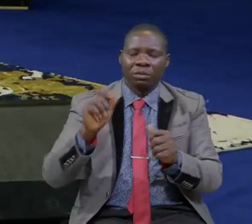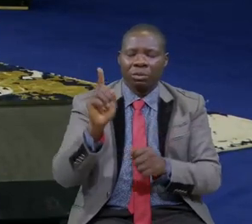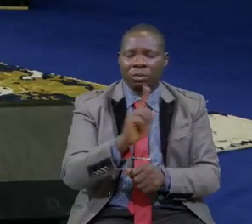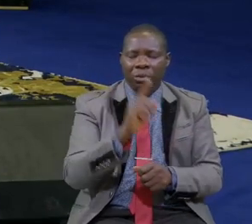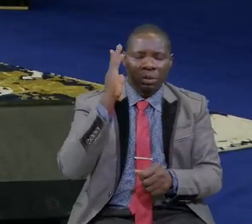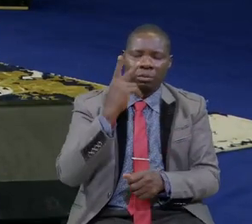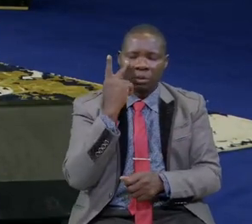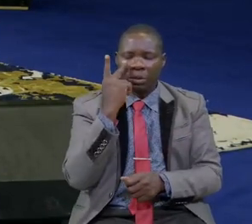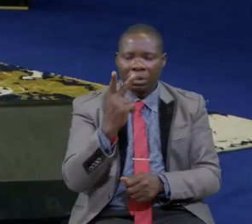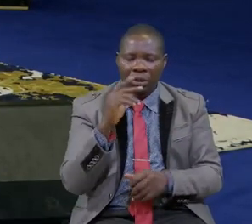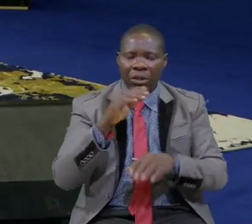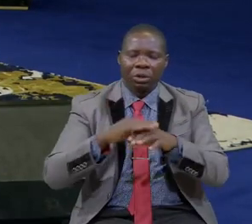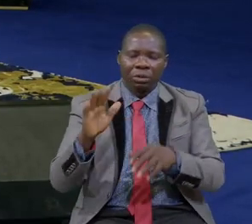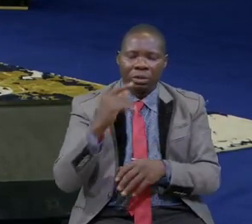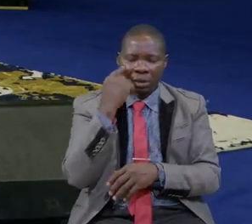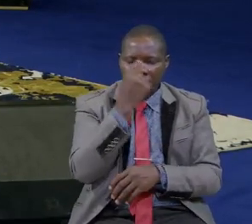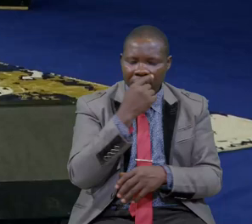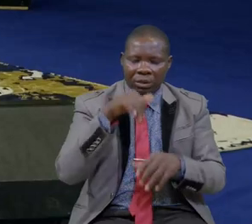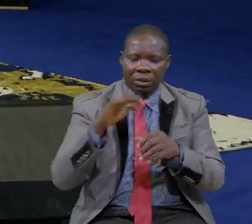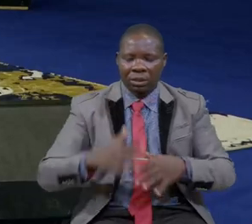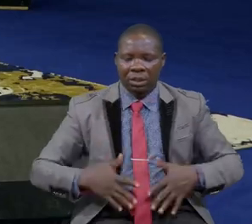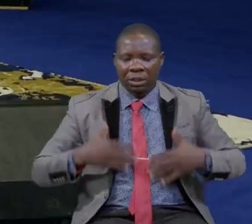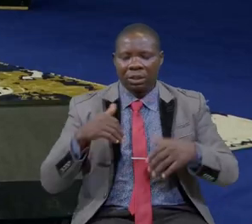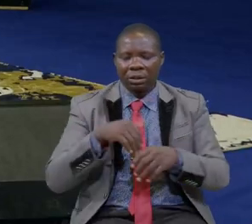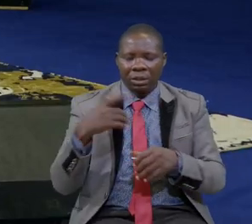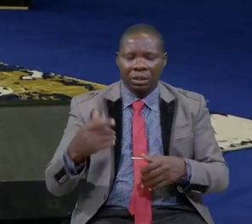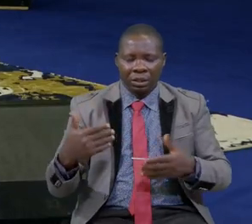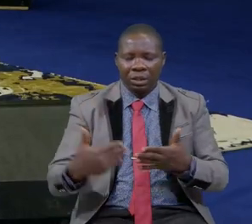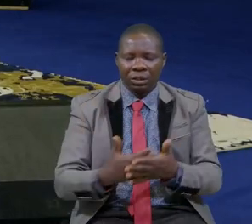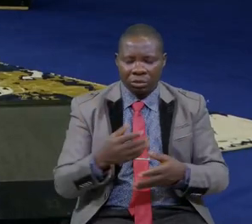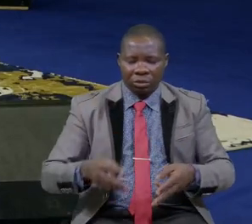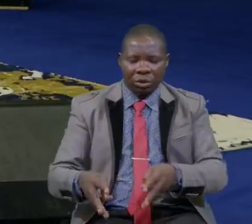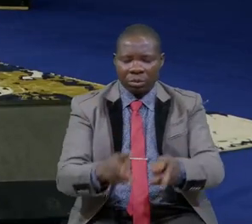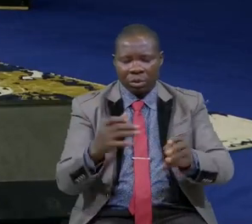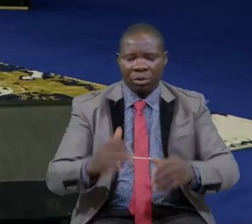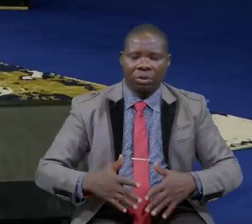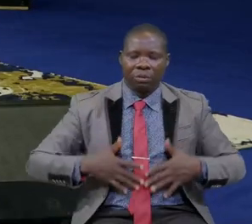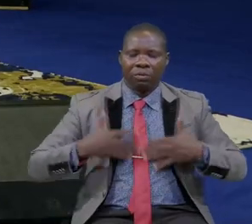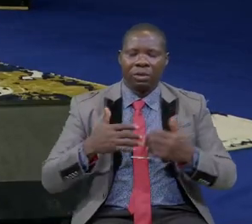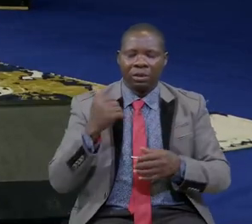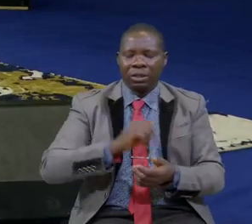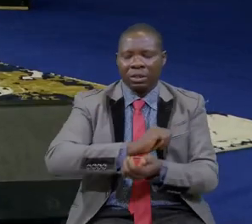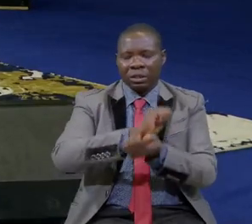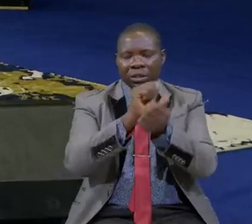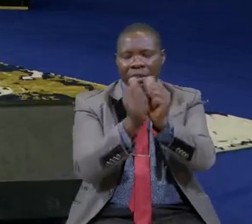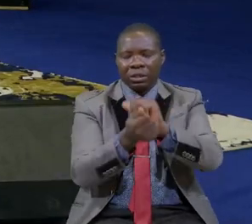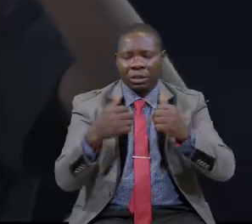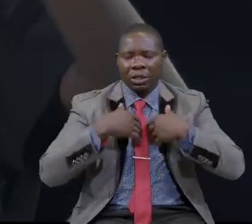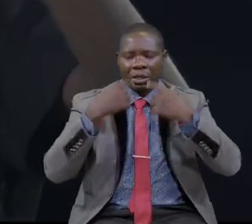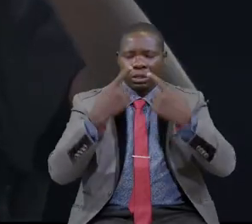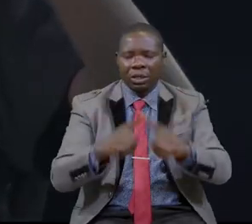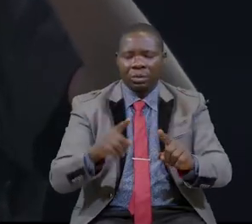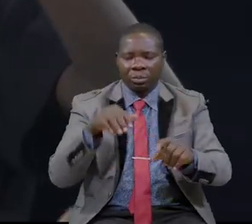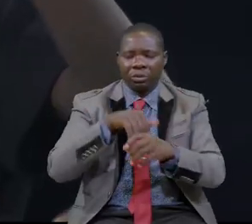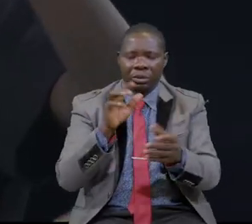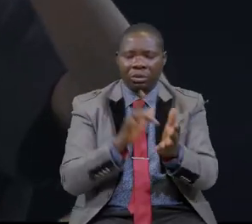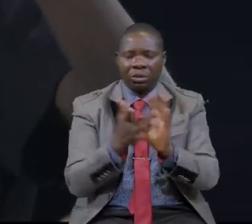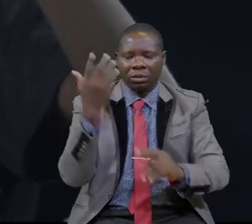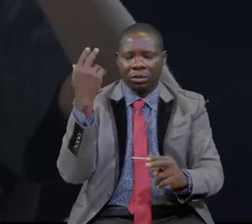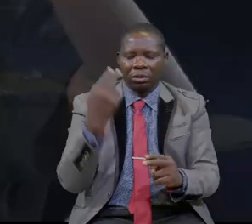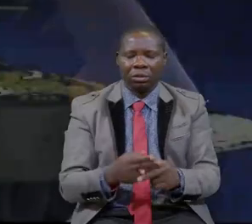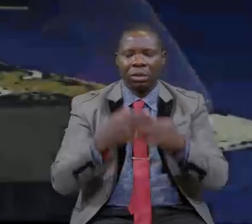their faces, in their lives, in their new pattern of life, a change has taken place. Thank